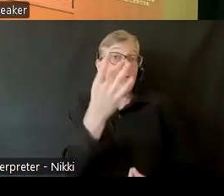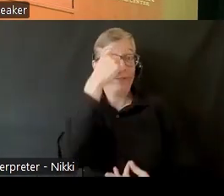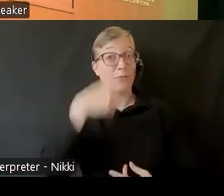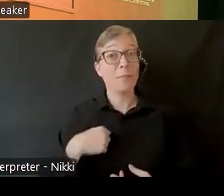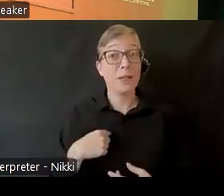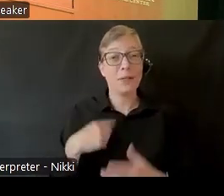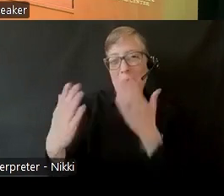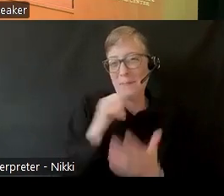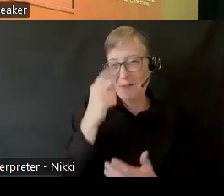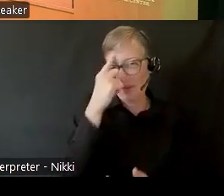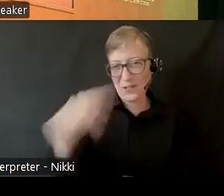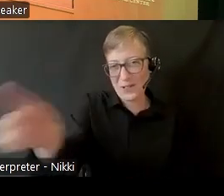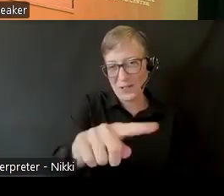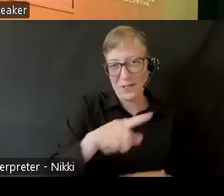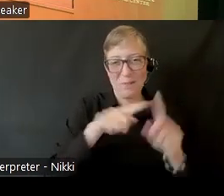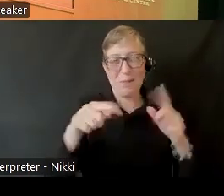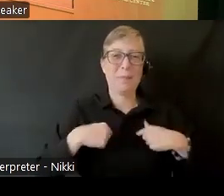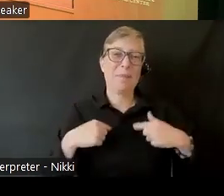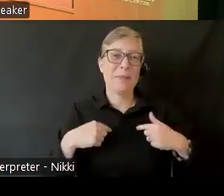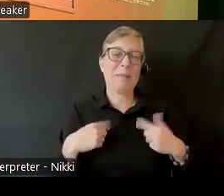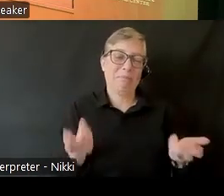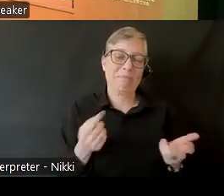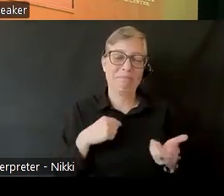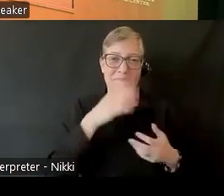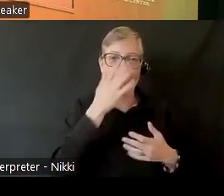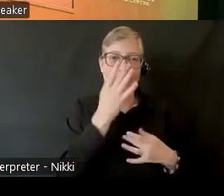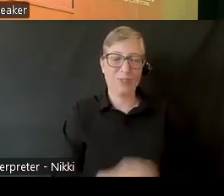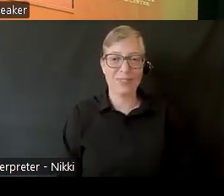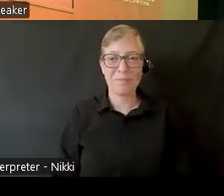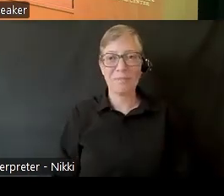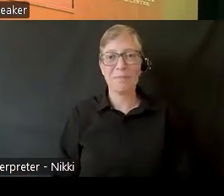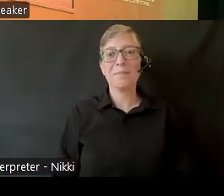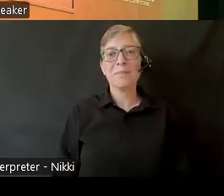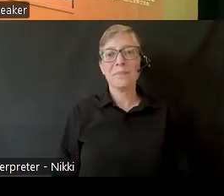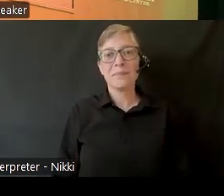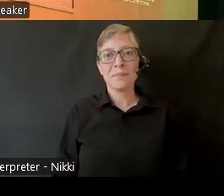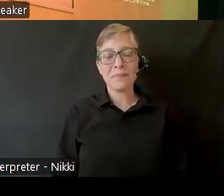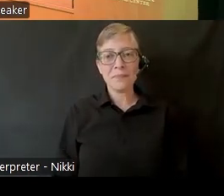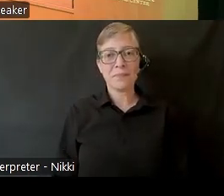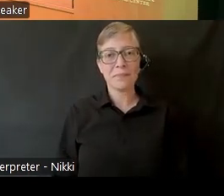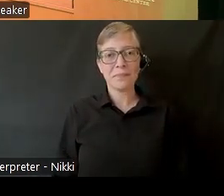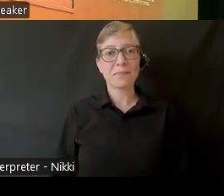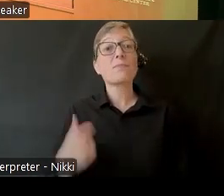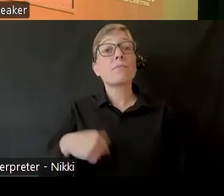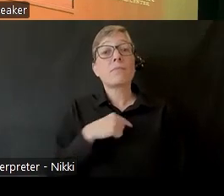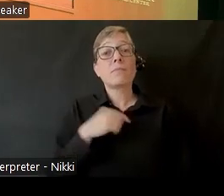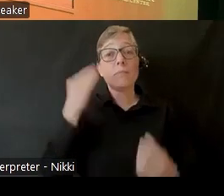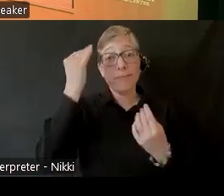for you, for me as an economist. So this is going to be relevant, and as we think about